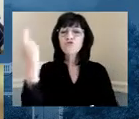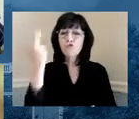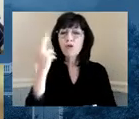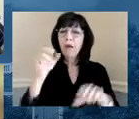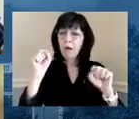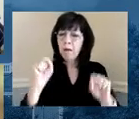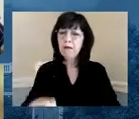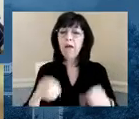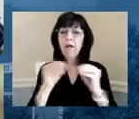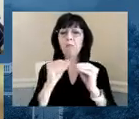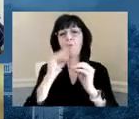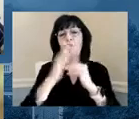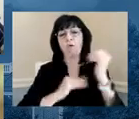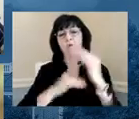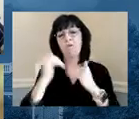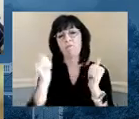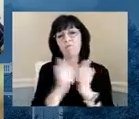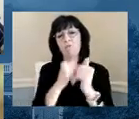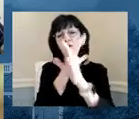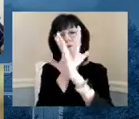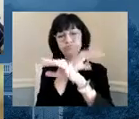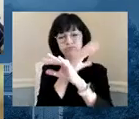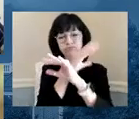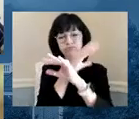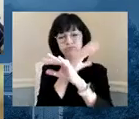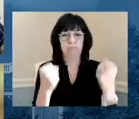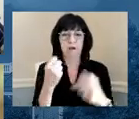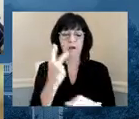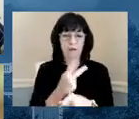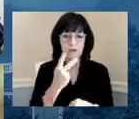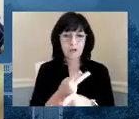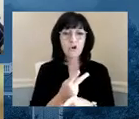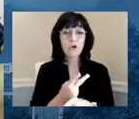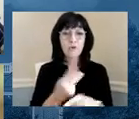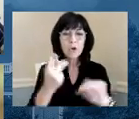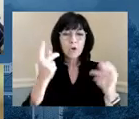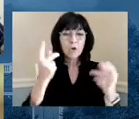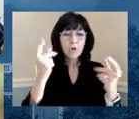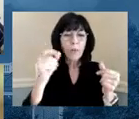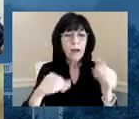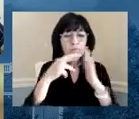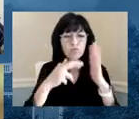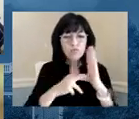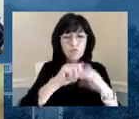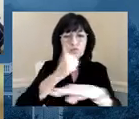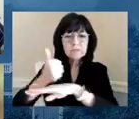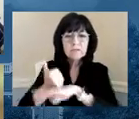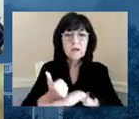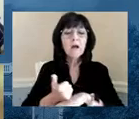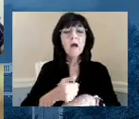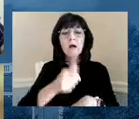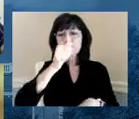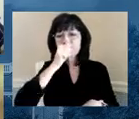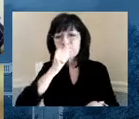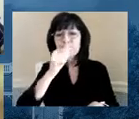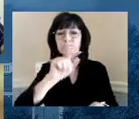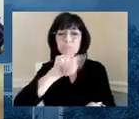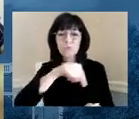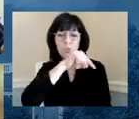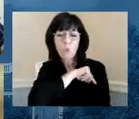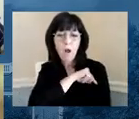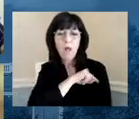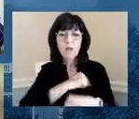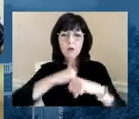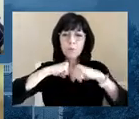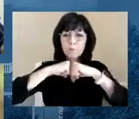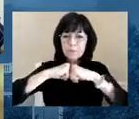that were put in place, many of which are around the licensure question, really are being put into the statute with